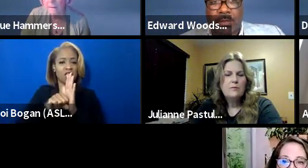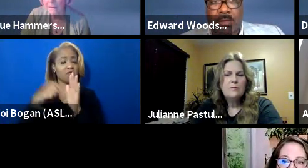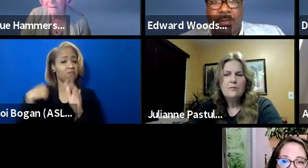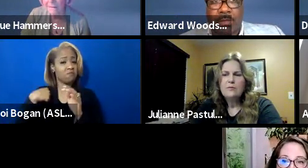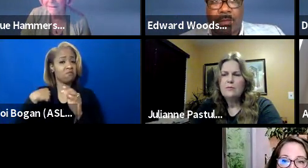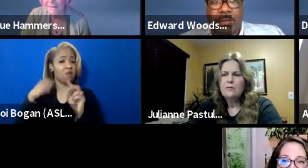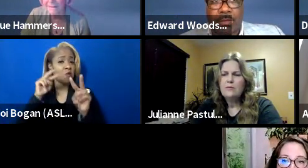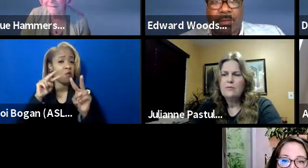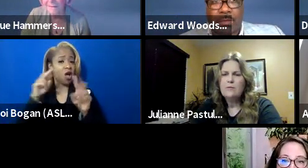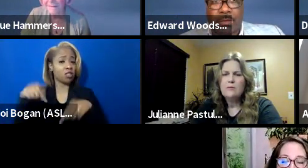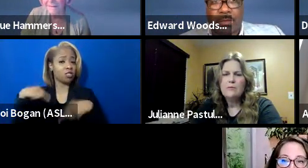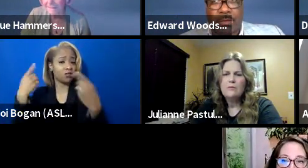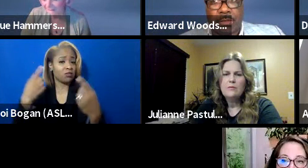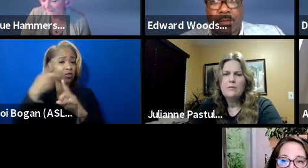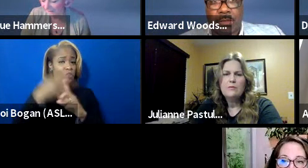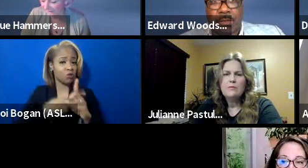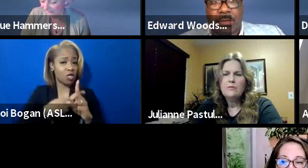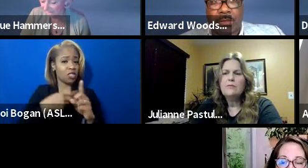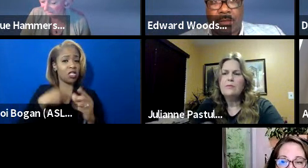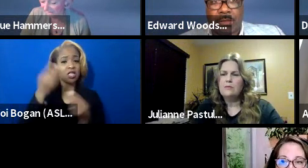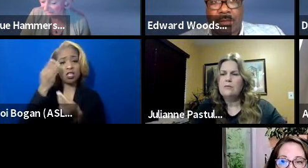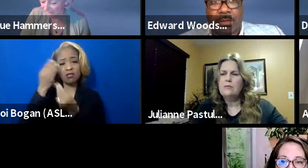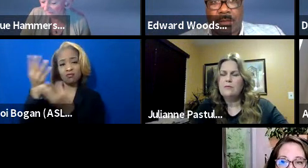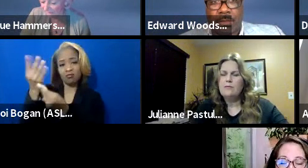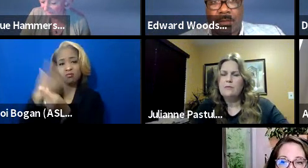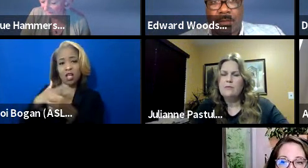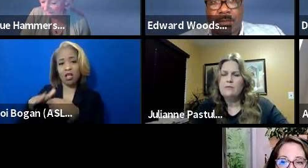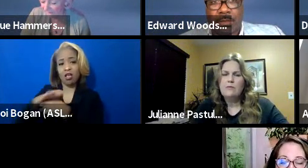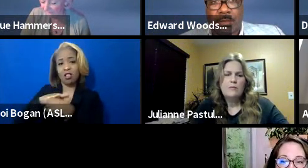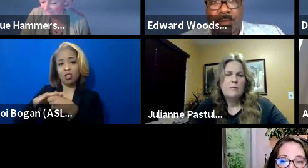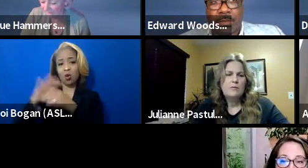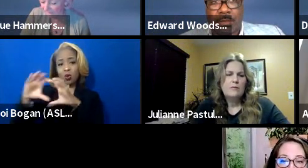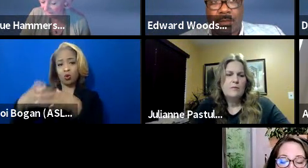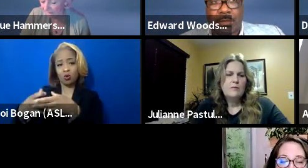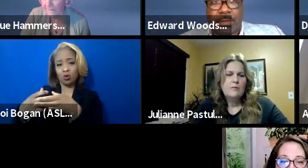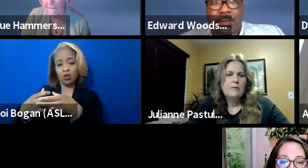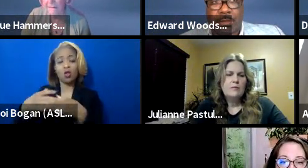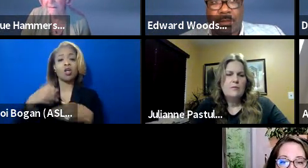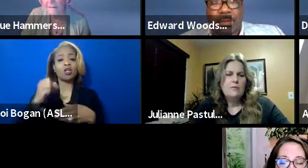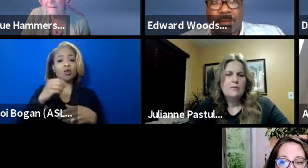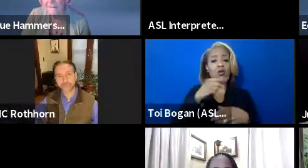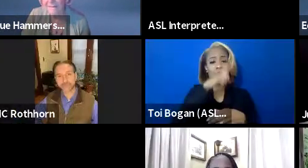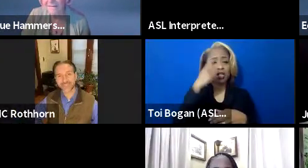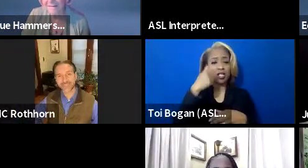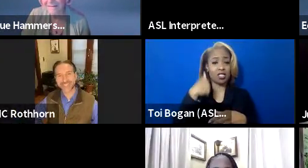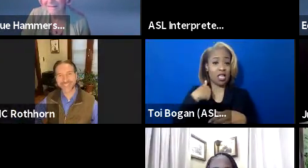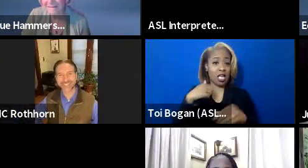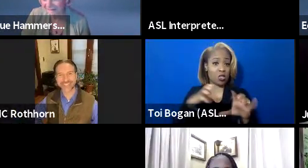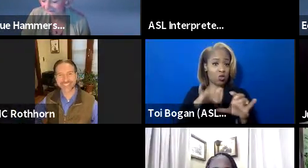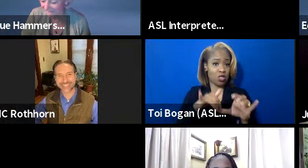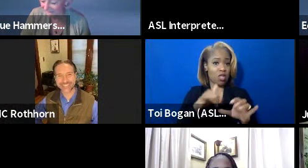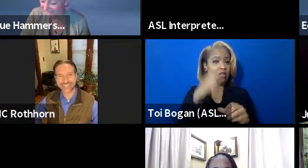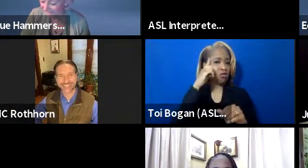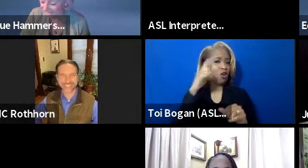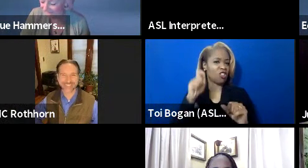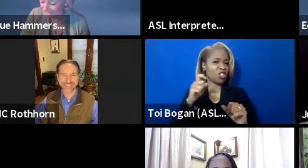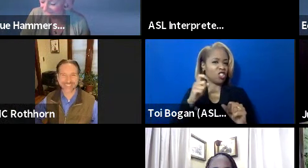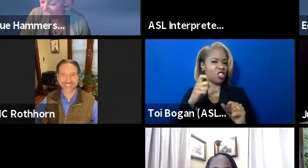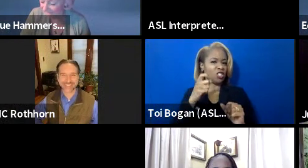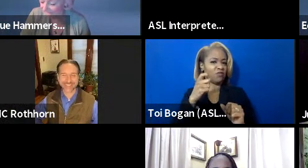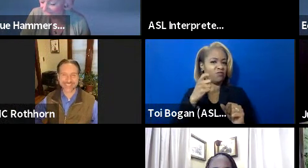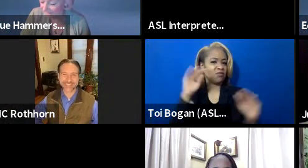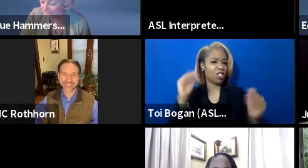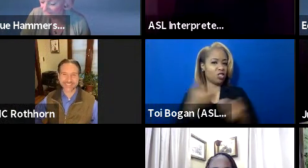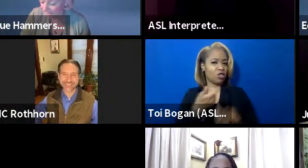months. I report back to my local chapter, and because I do that, we thought I should introduce myself. Speaking for myself,